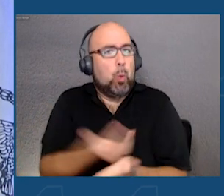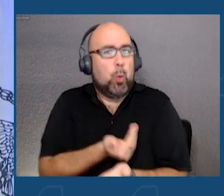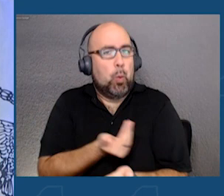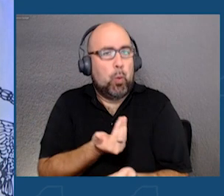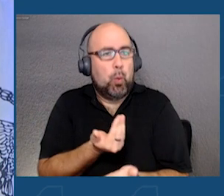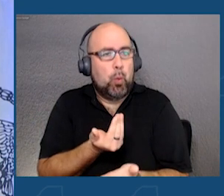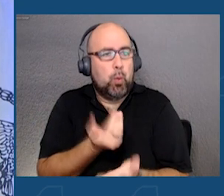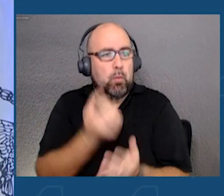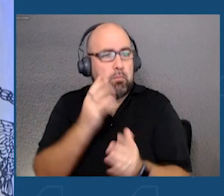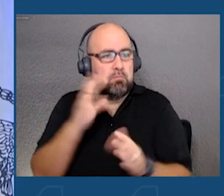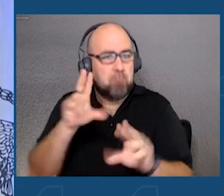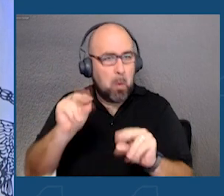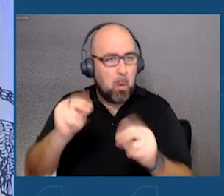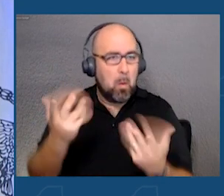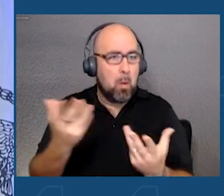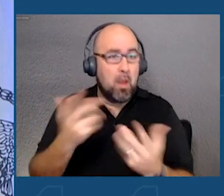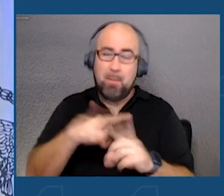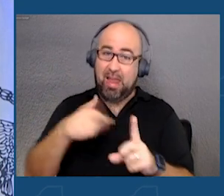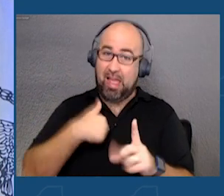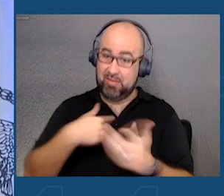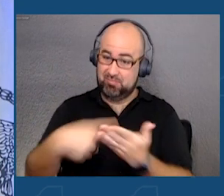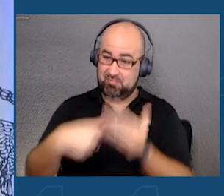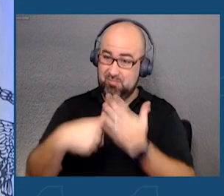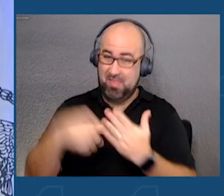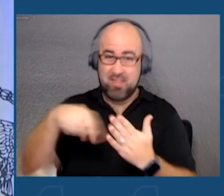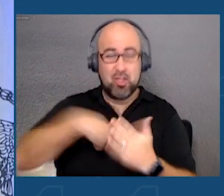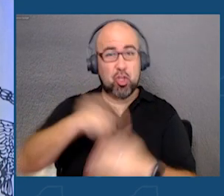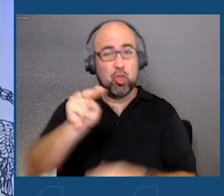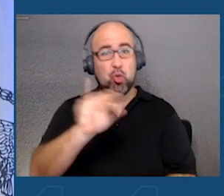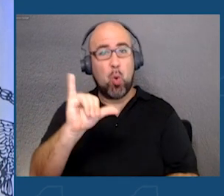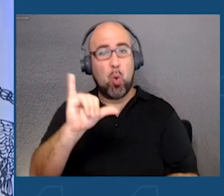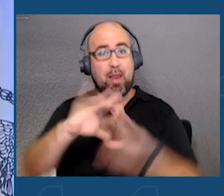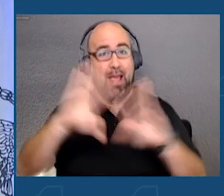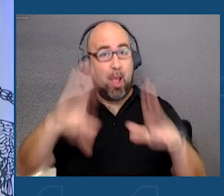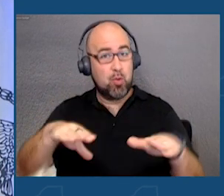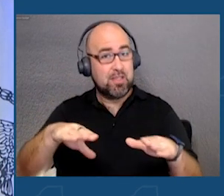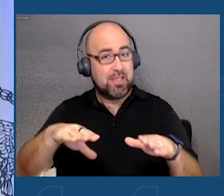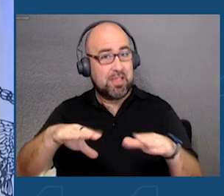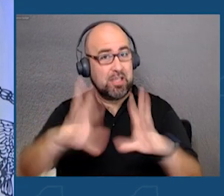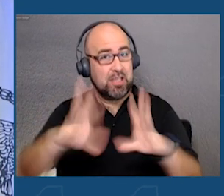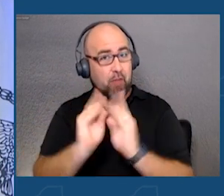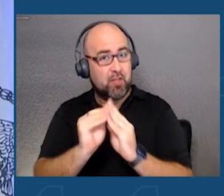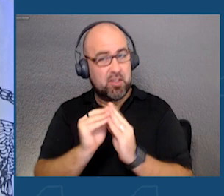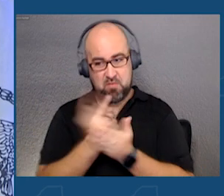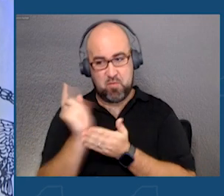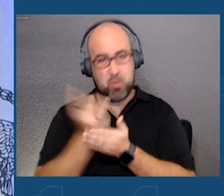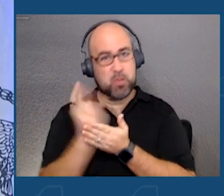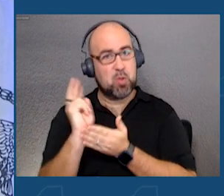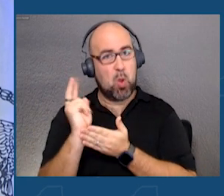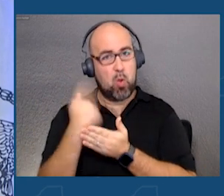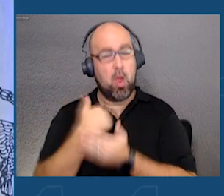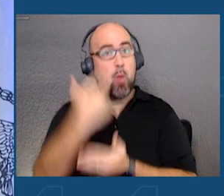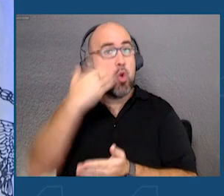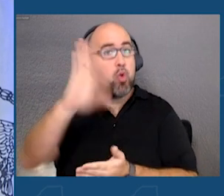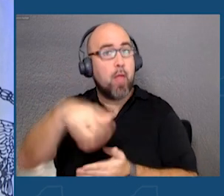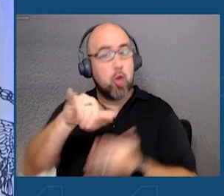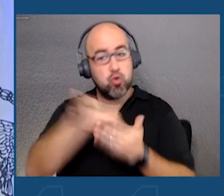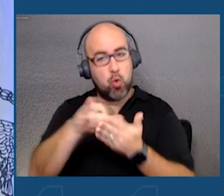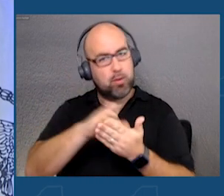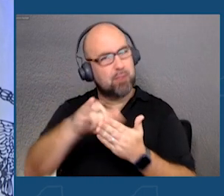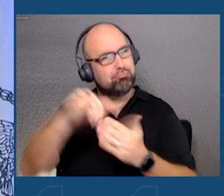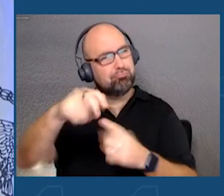this at the New York Housing Conference just a few weeks ago. And we know that New York is the place